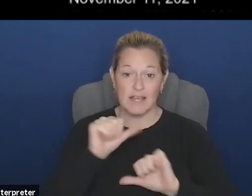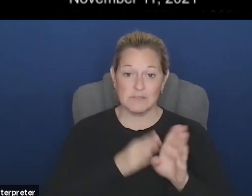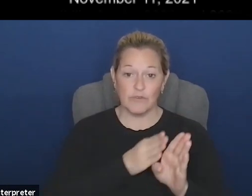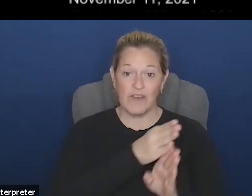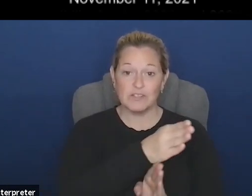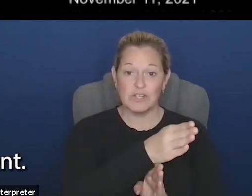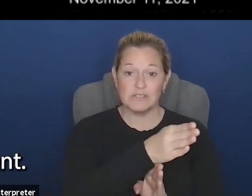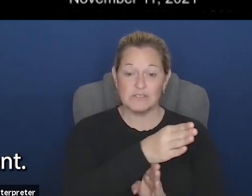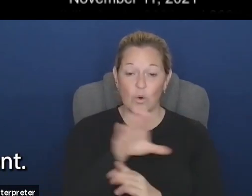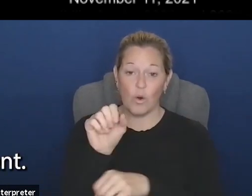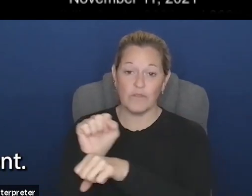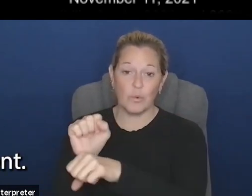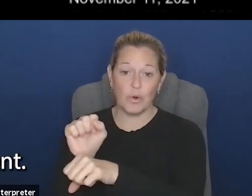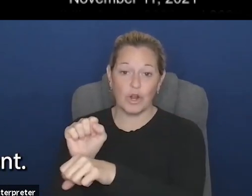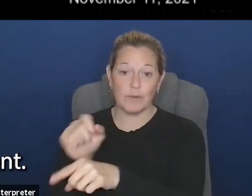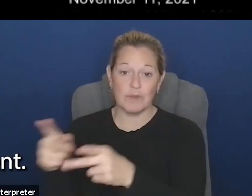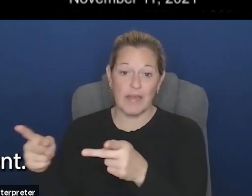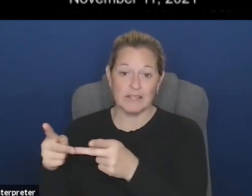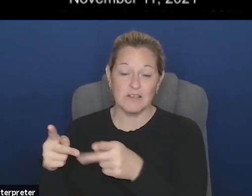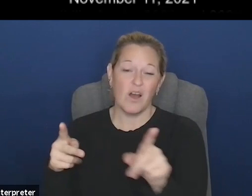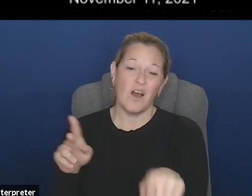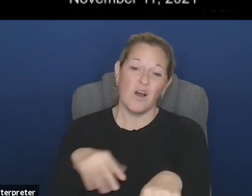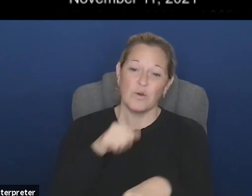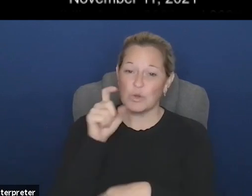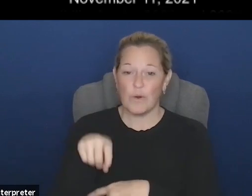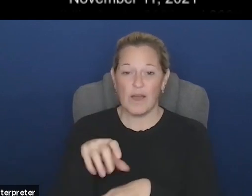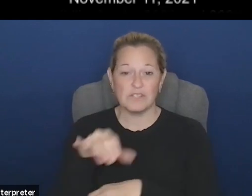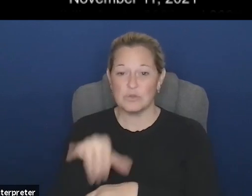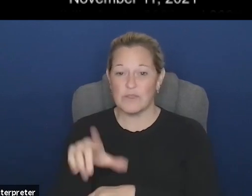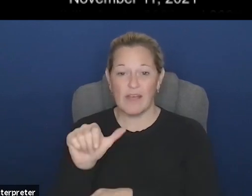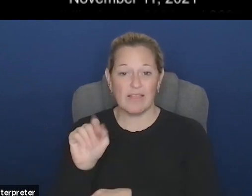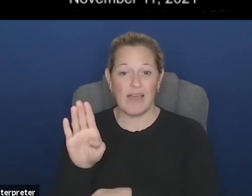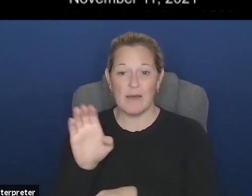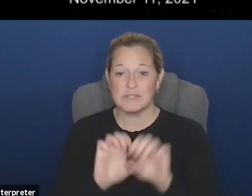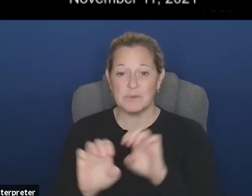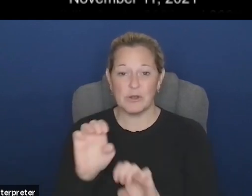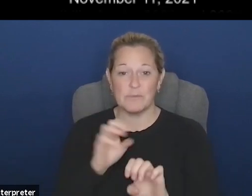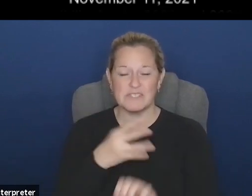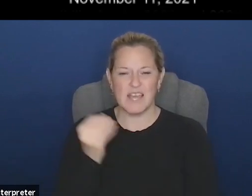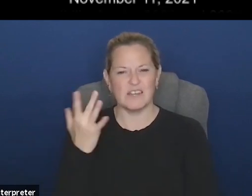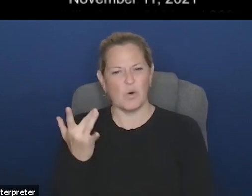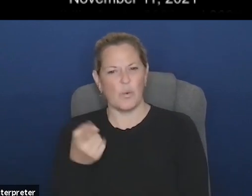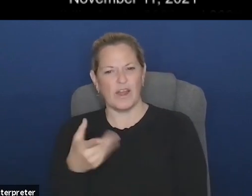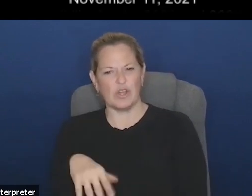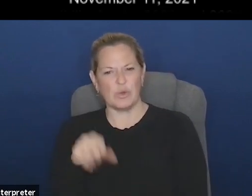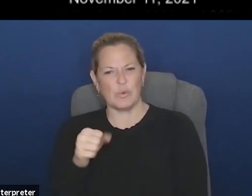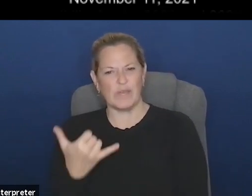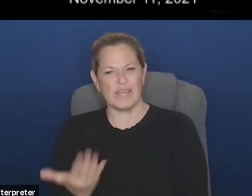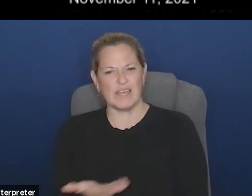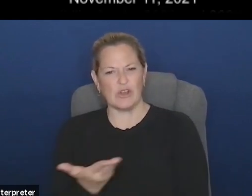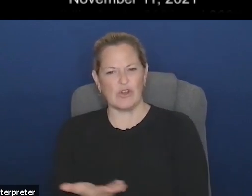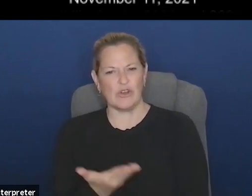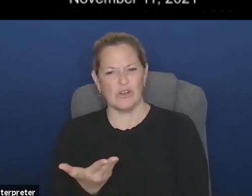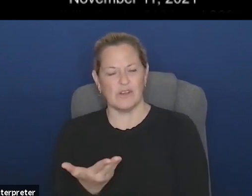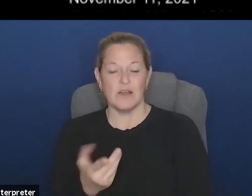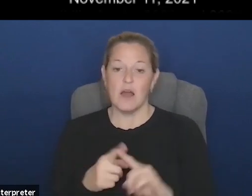learn science. You don't need to do this lab experiment. And the ever popular question, why are you here? But we as students can